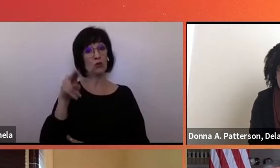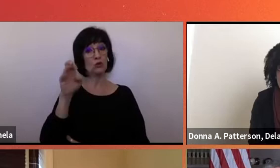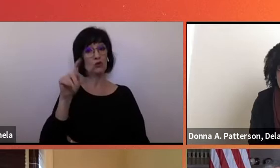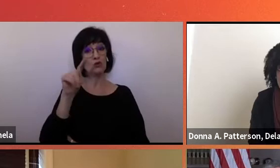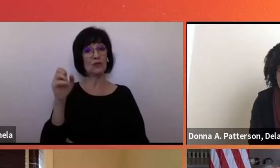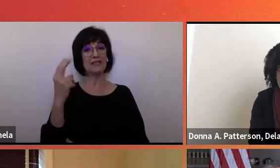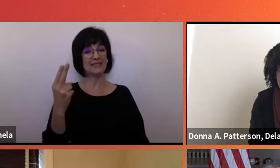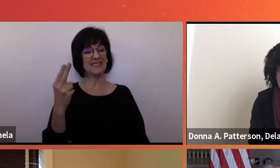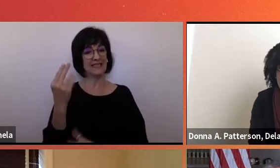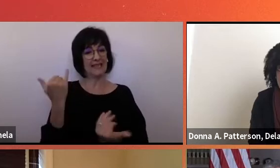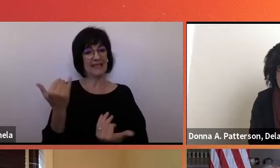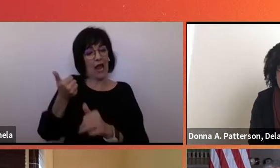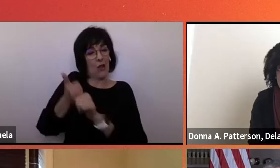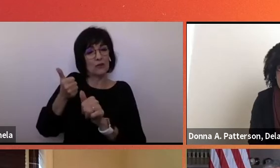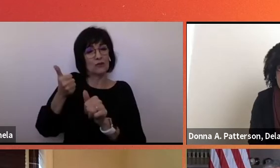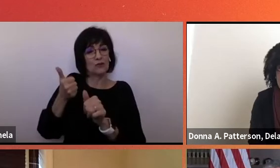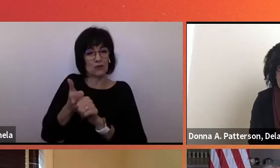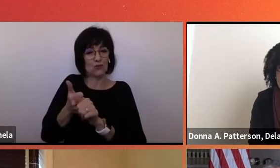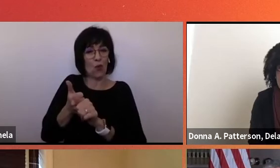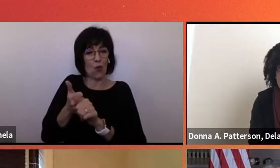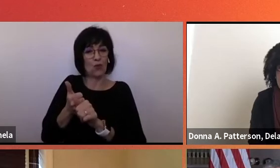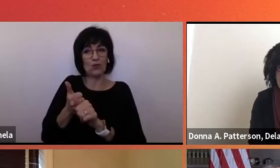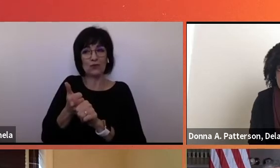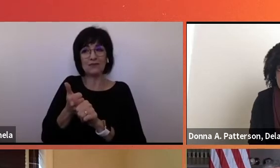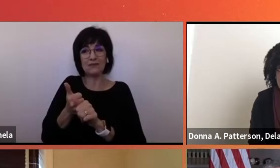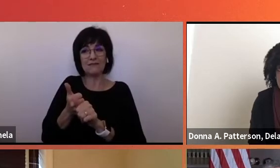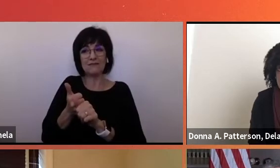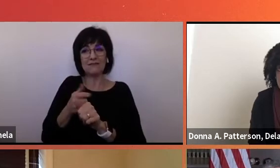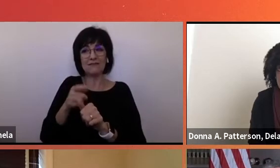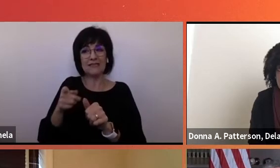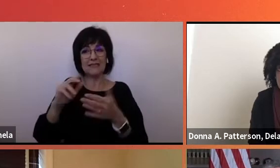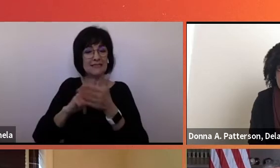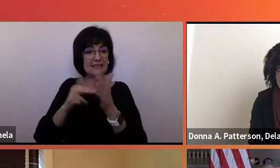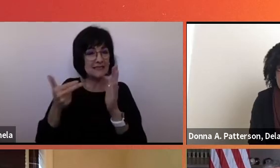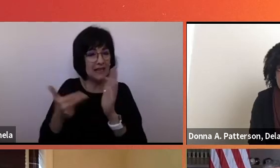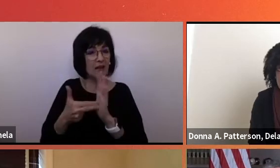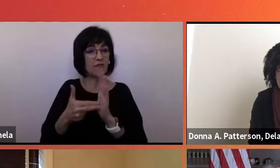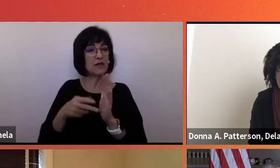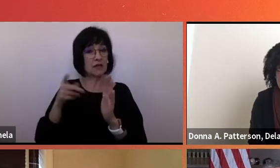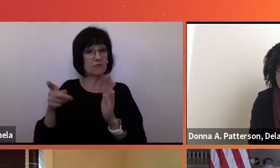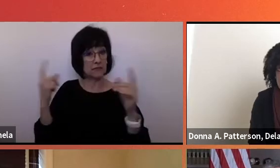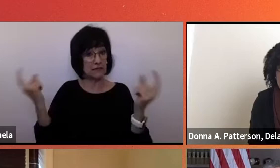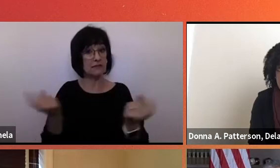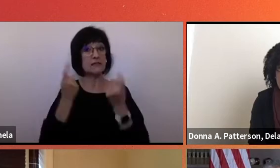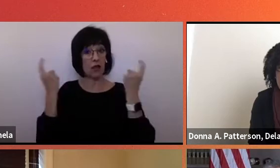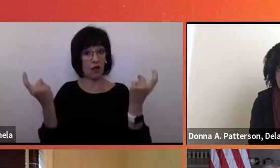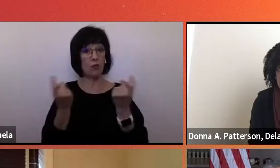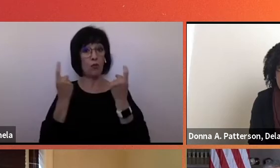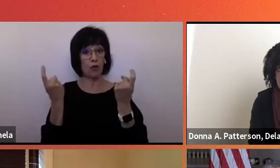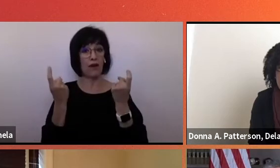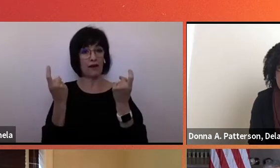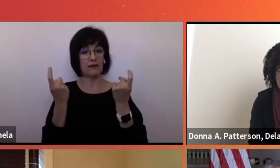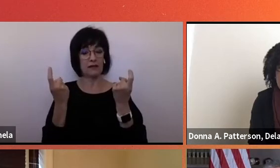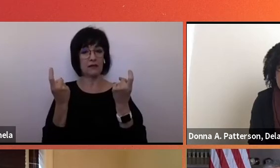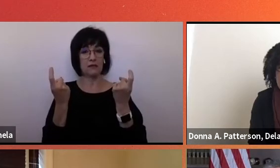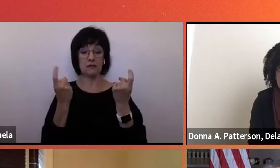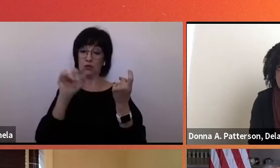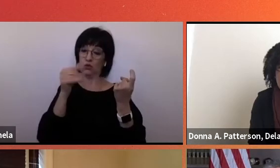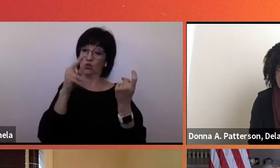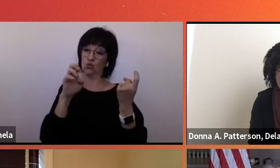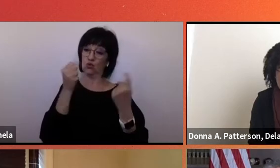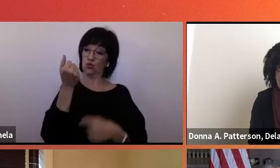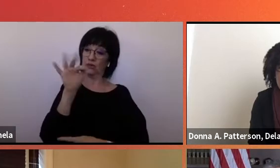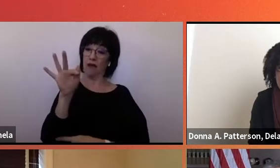own definition or its own life, and it is being celebrated as the end of slavery. And I